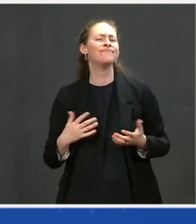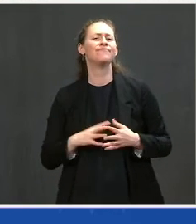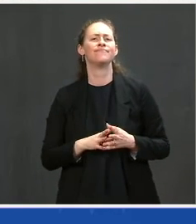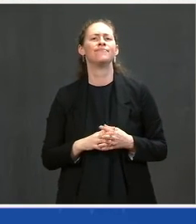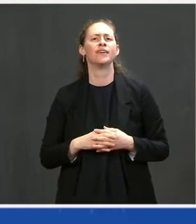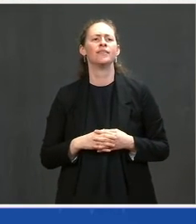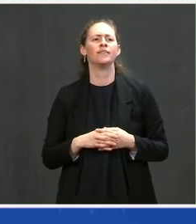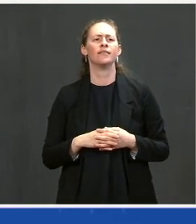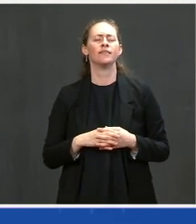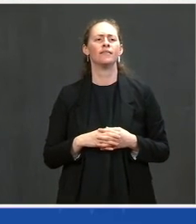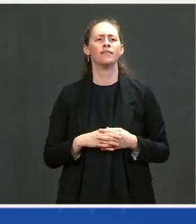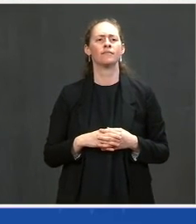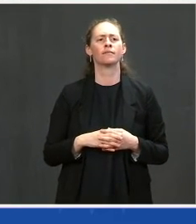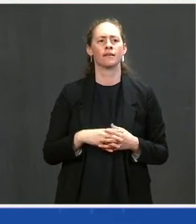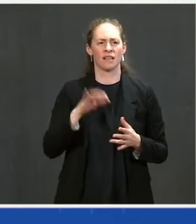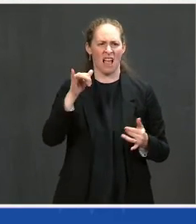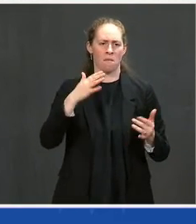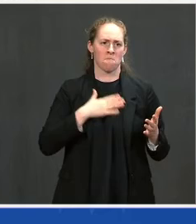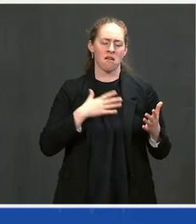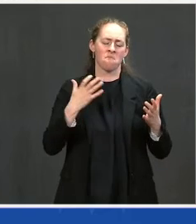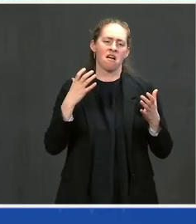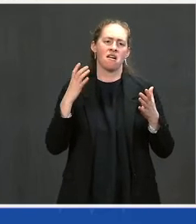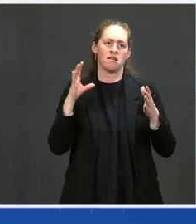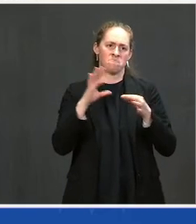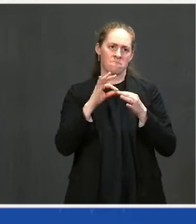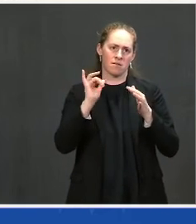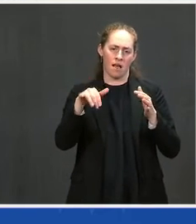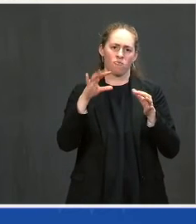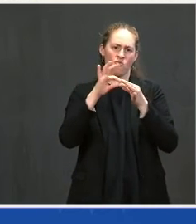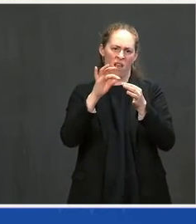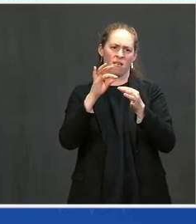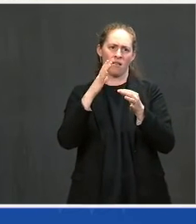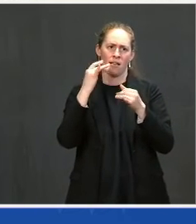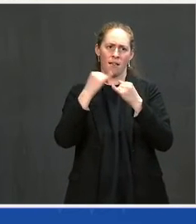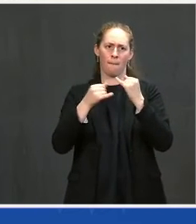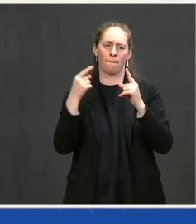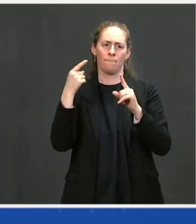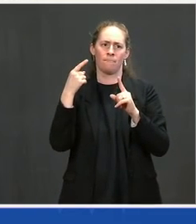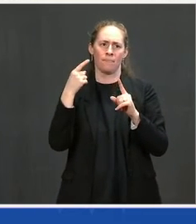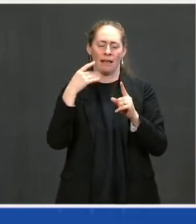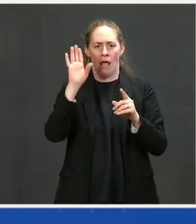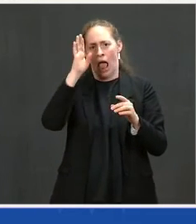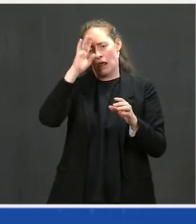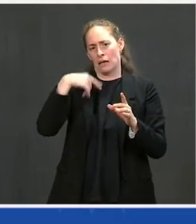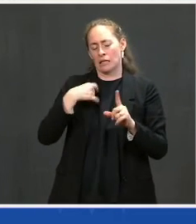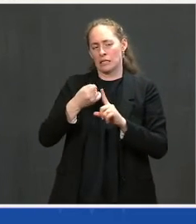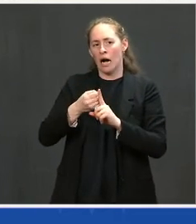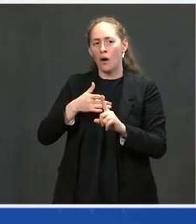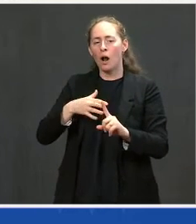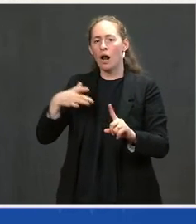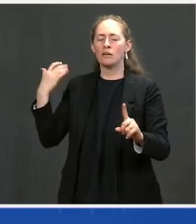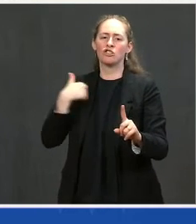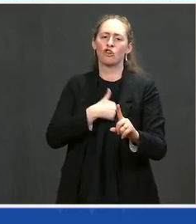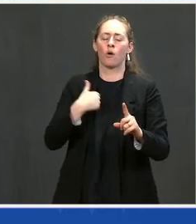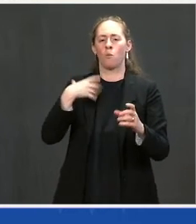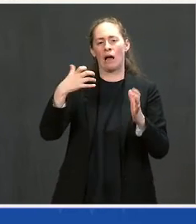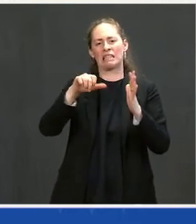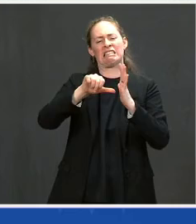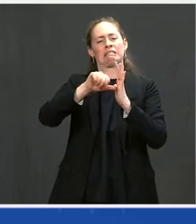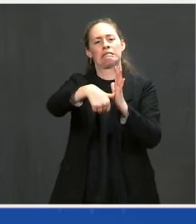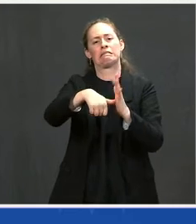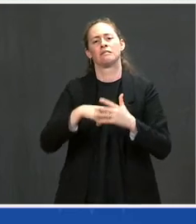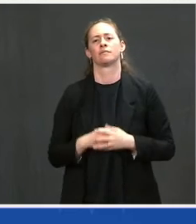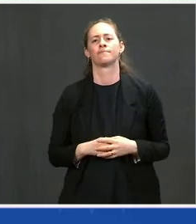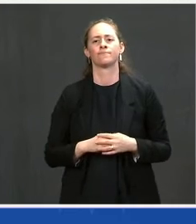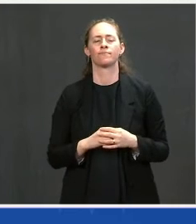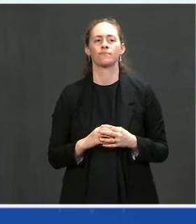last point I'll make in the infrastructure, and I apologize for spending more time on it, but is that if you